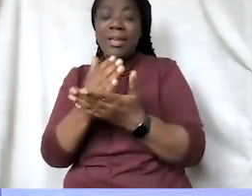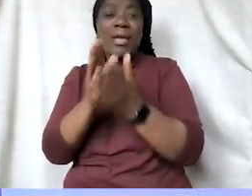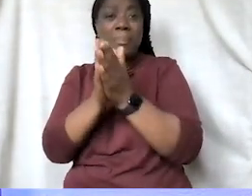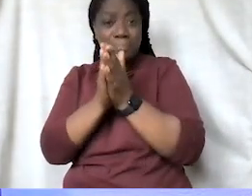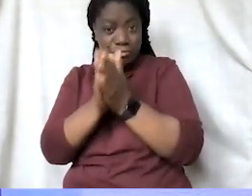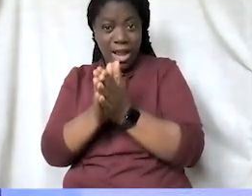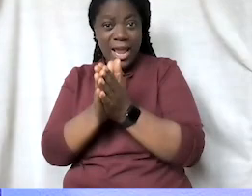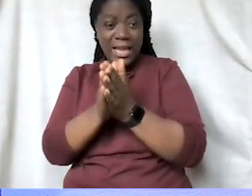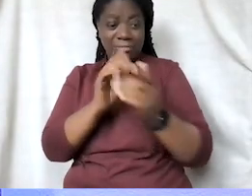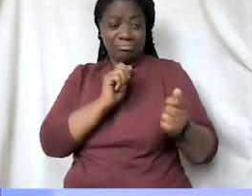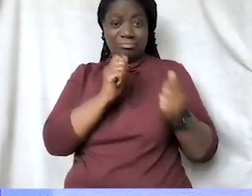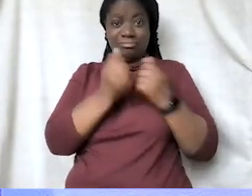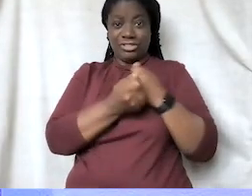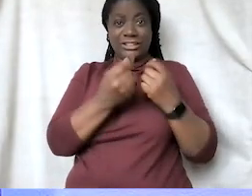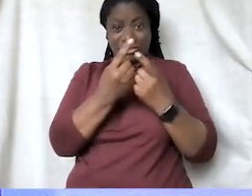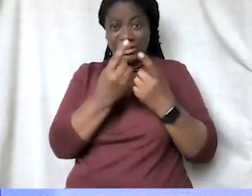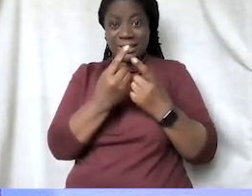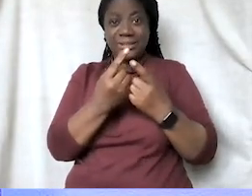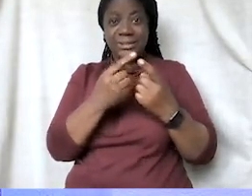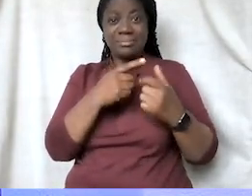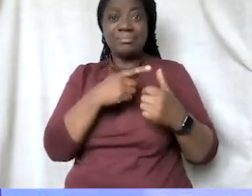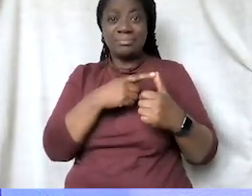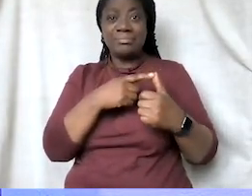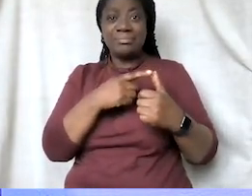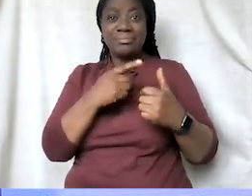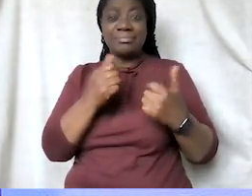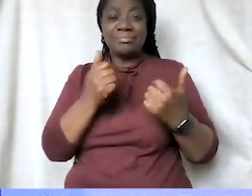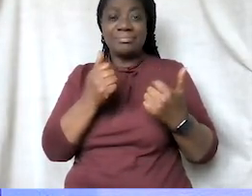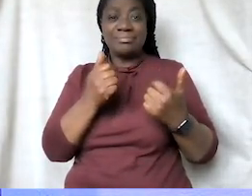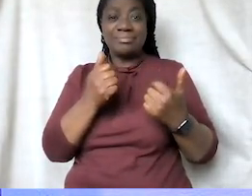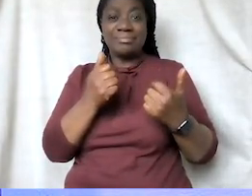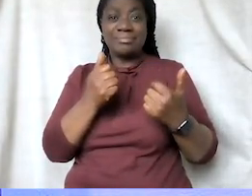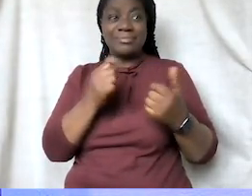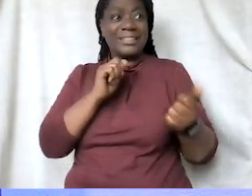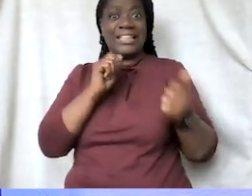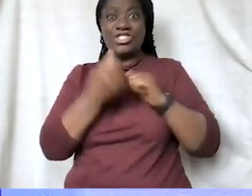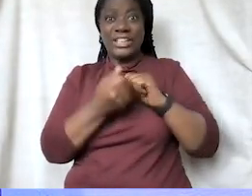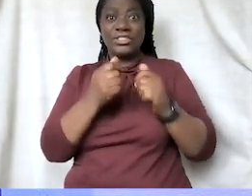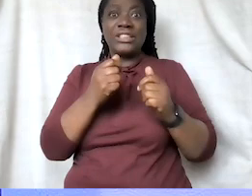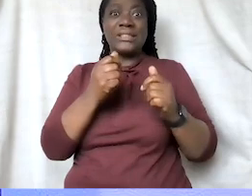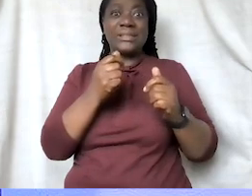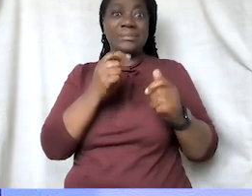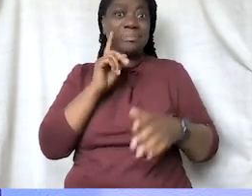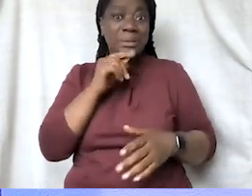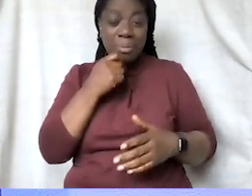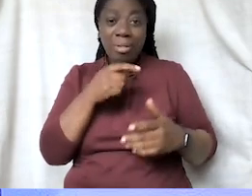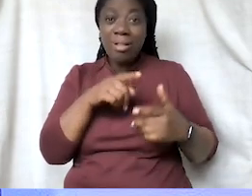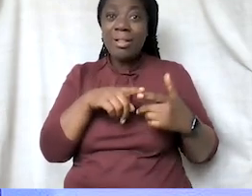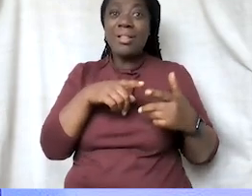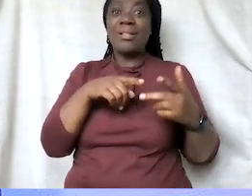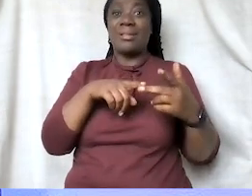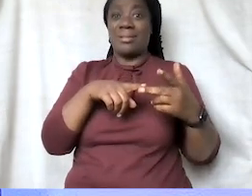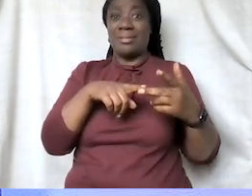prayer changes things. Prayer changes people.